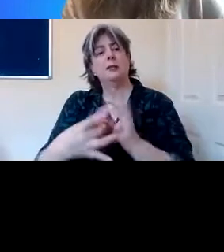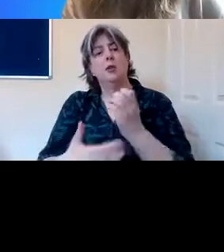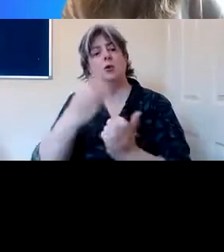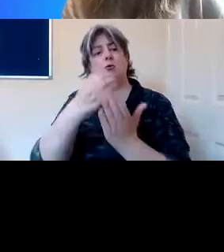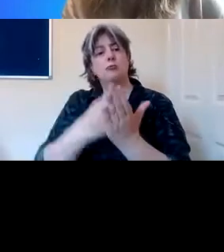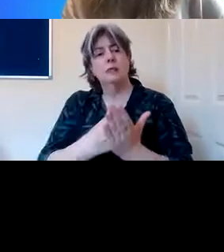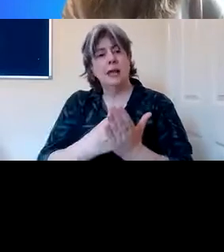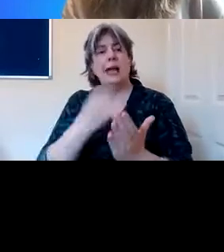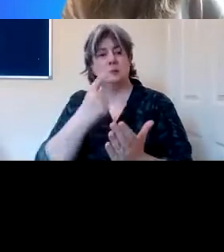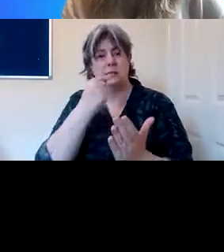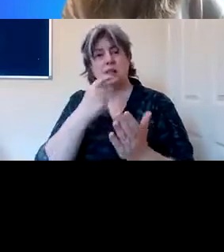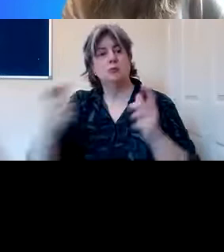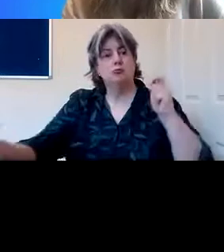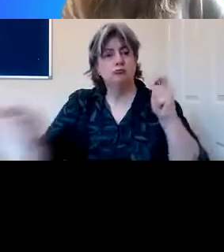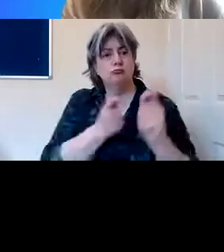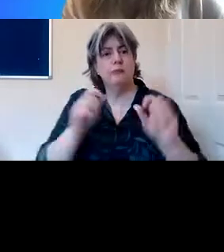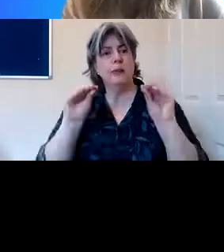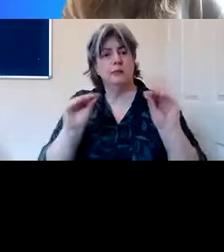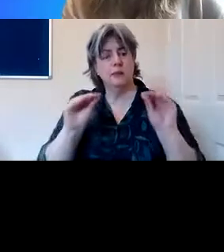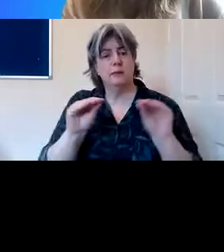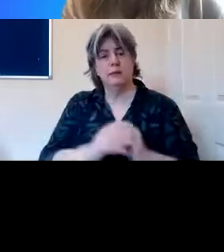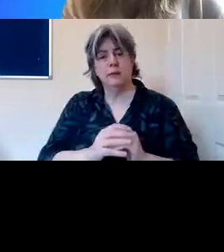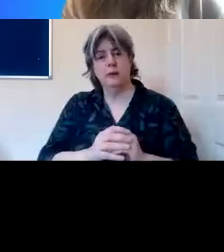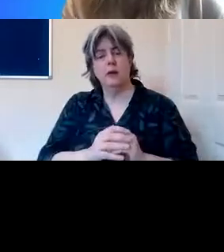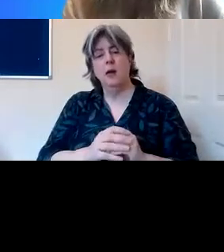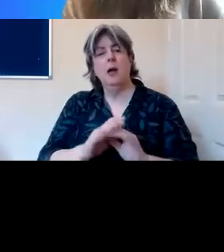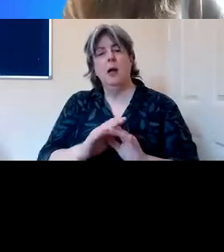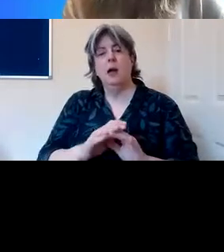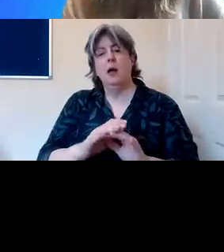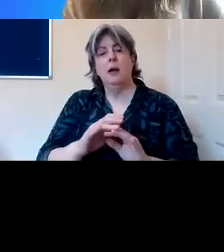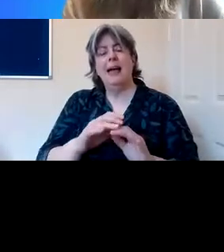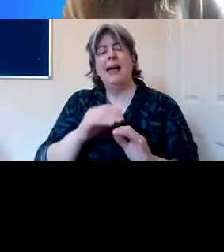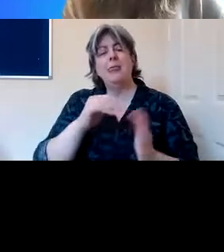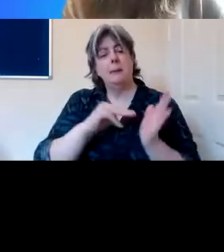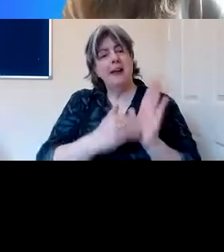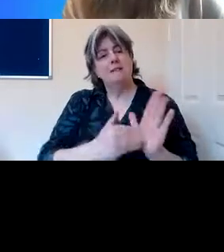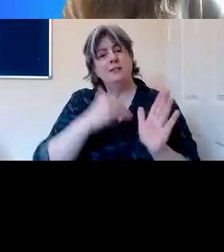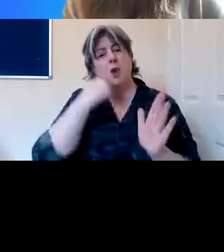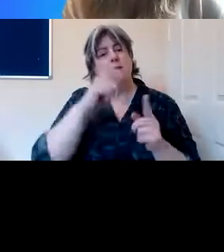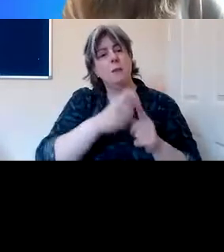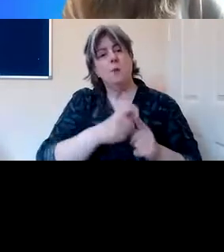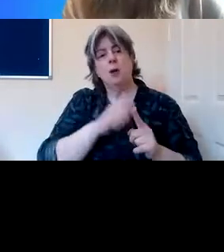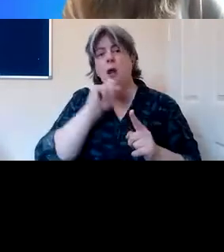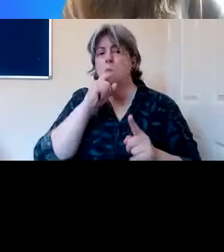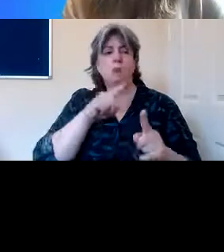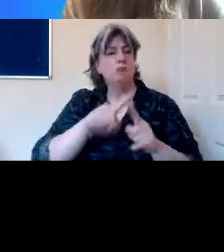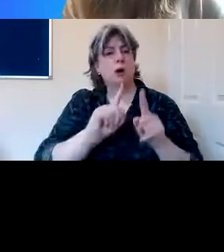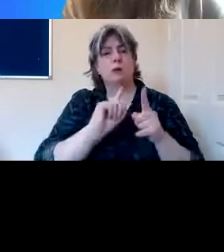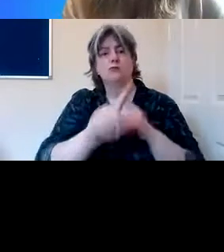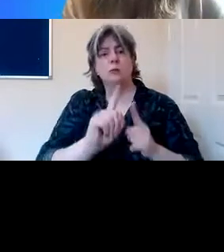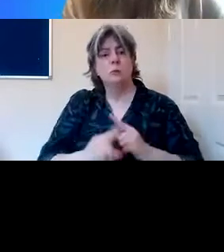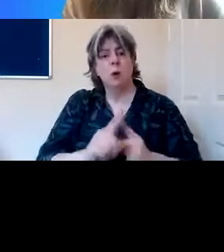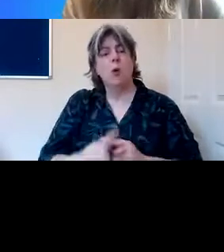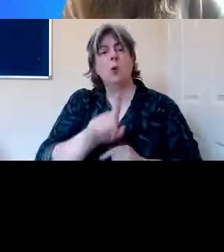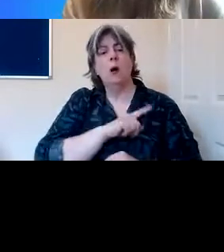potential. I won't try and respond to every individual point in the manifesto, because I hope that will come out through